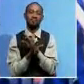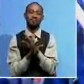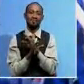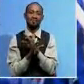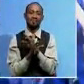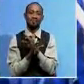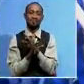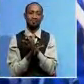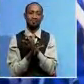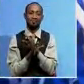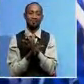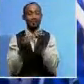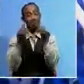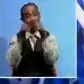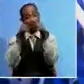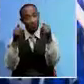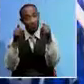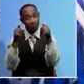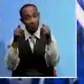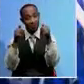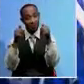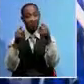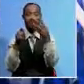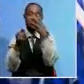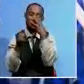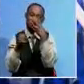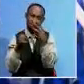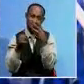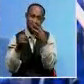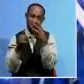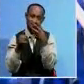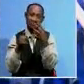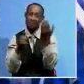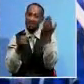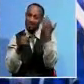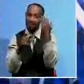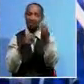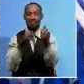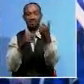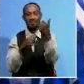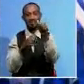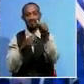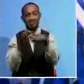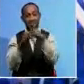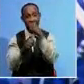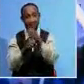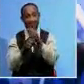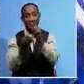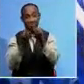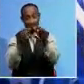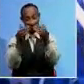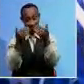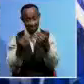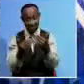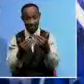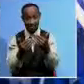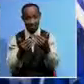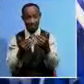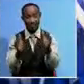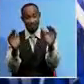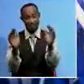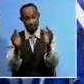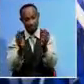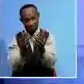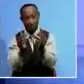which got divided, sadly divided, in the last 10 years. But it's our duty to bring the